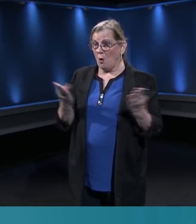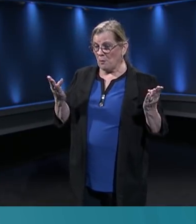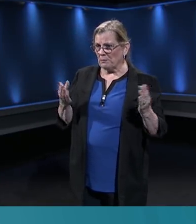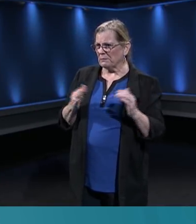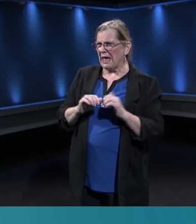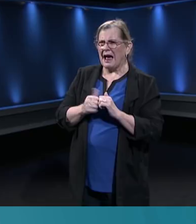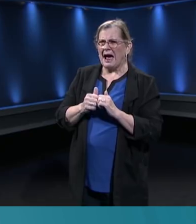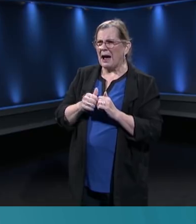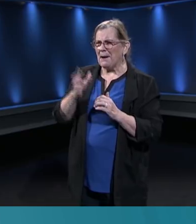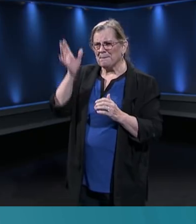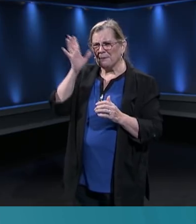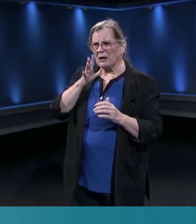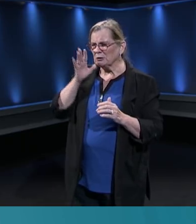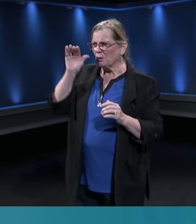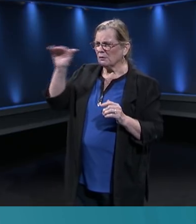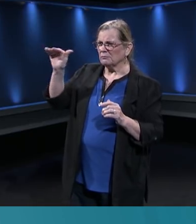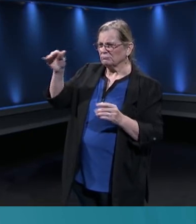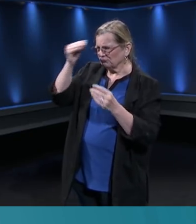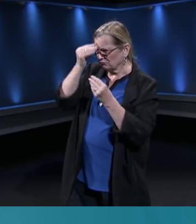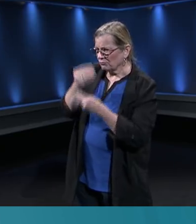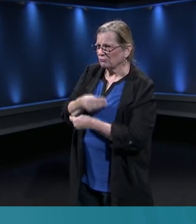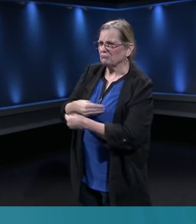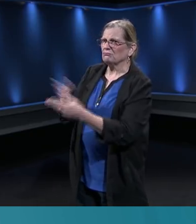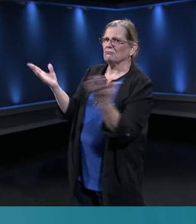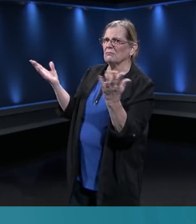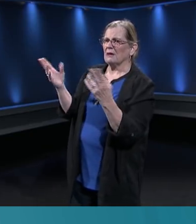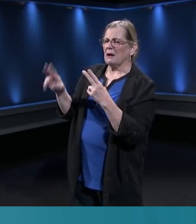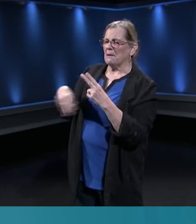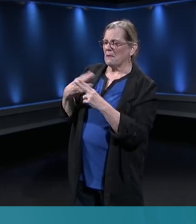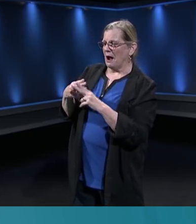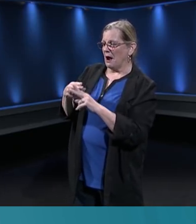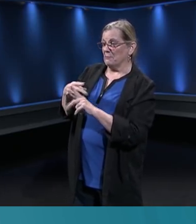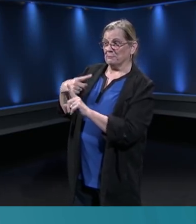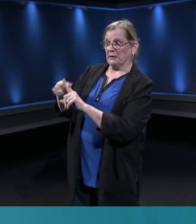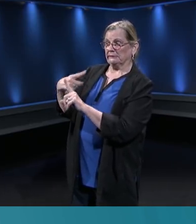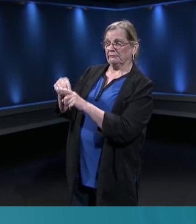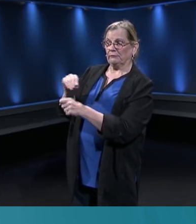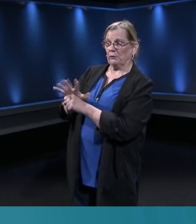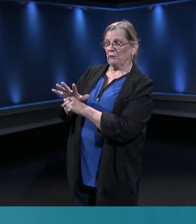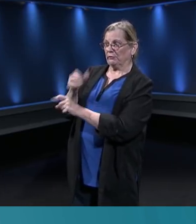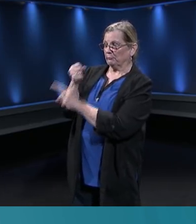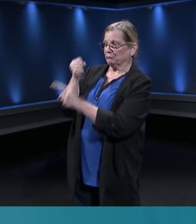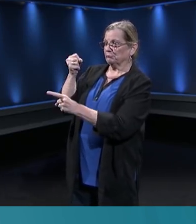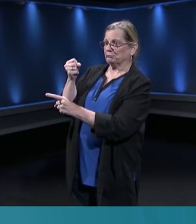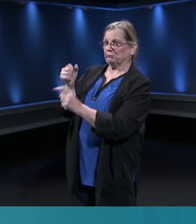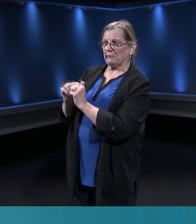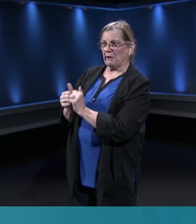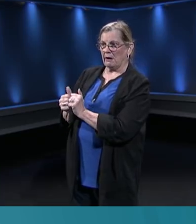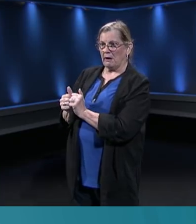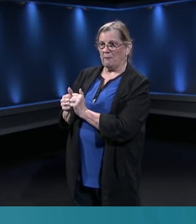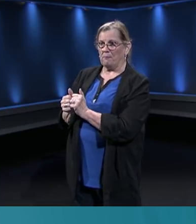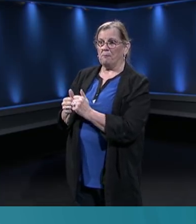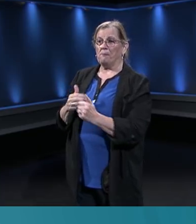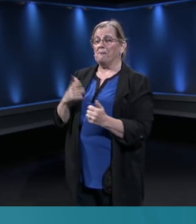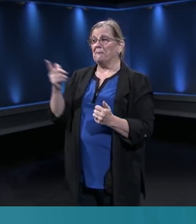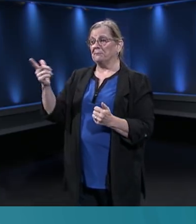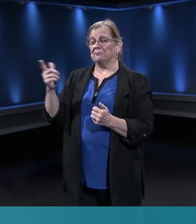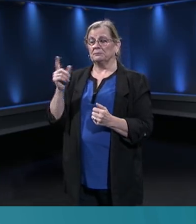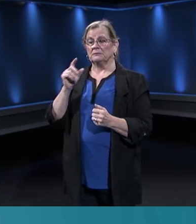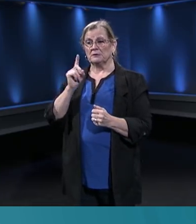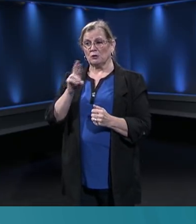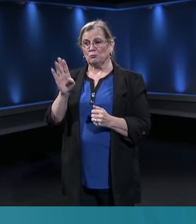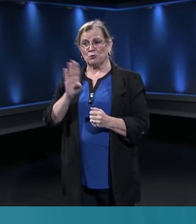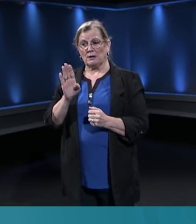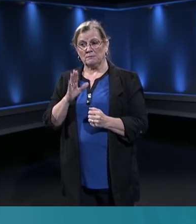another topic that came up actually yesterday at our return to school work session. My recommendation to the school board for